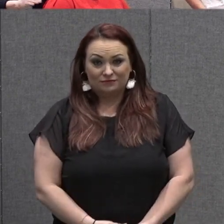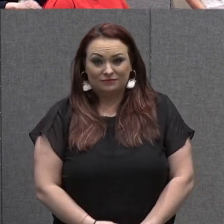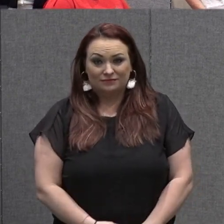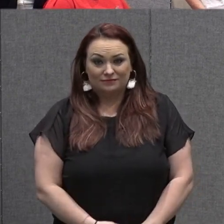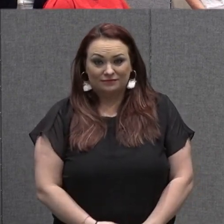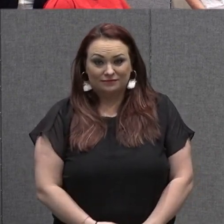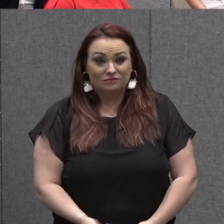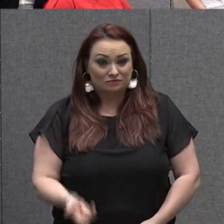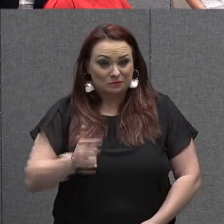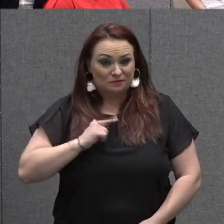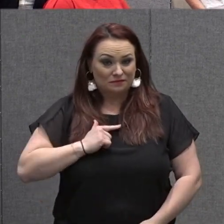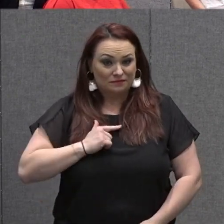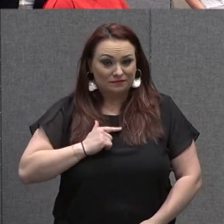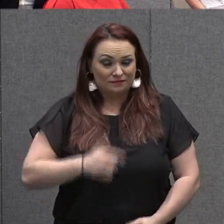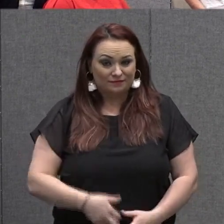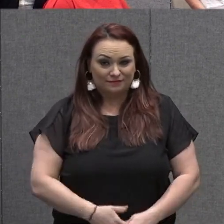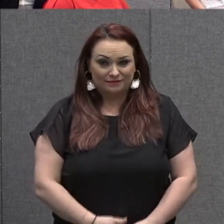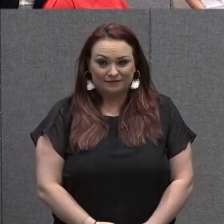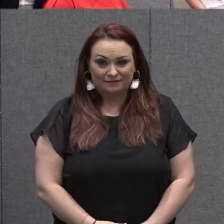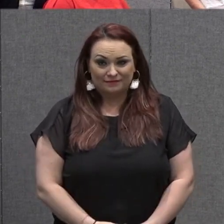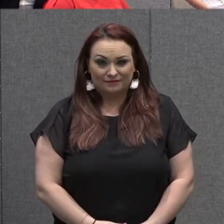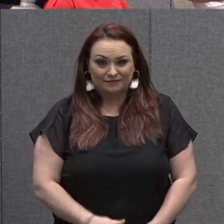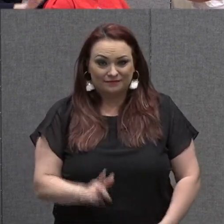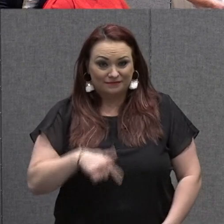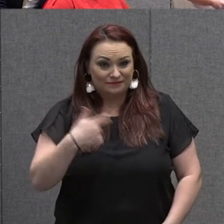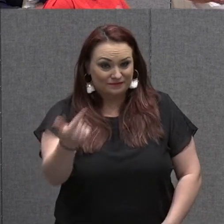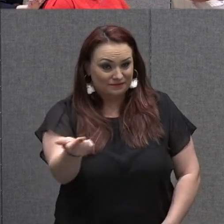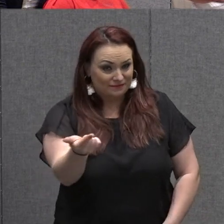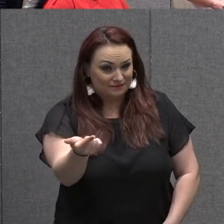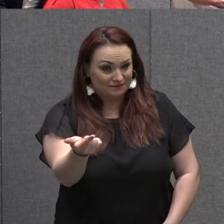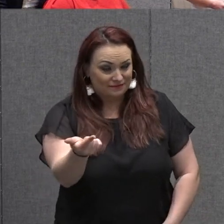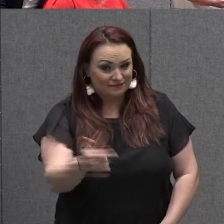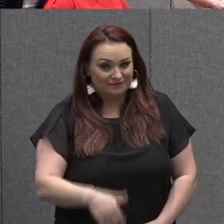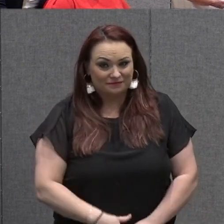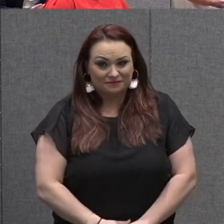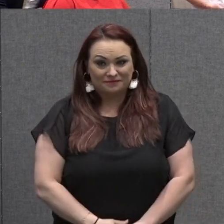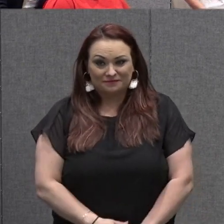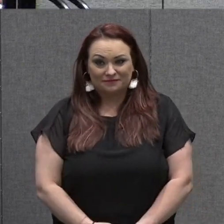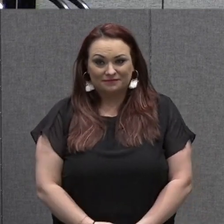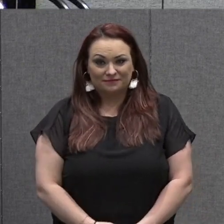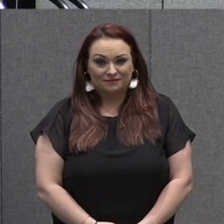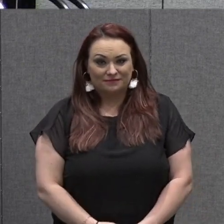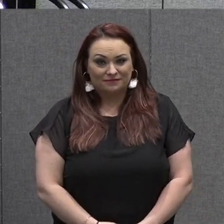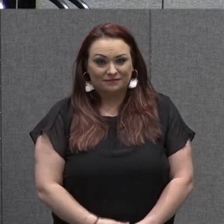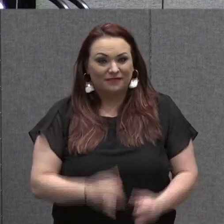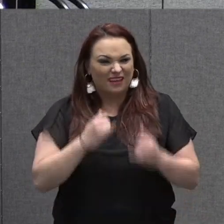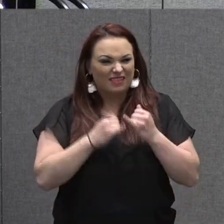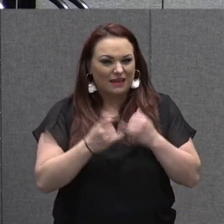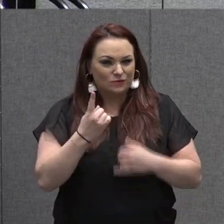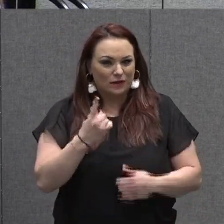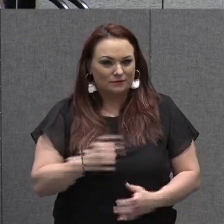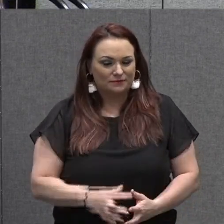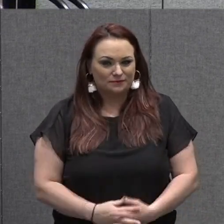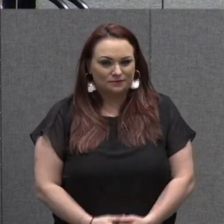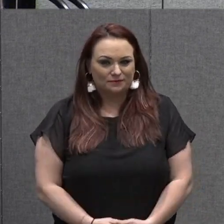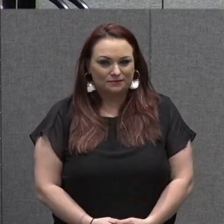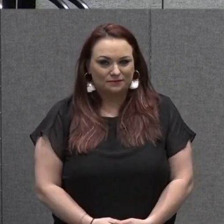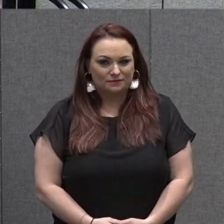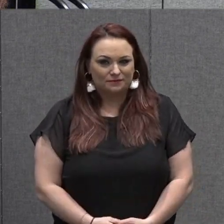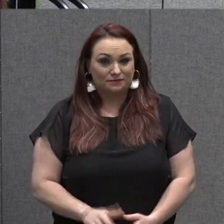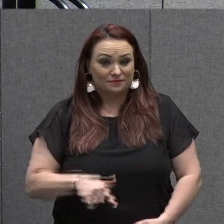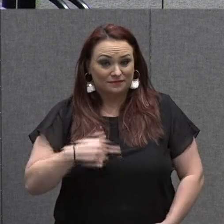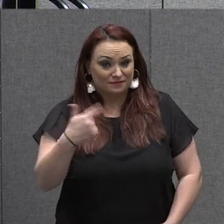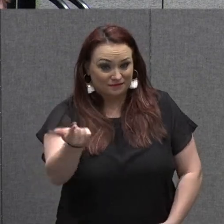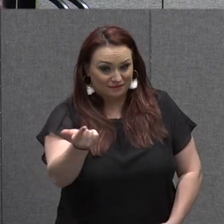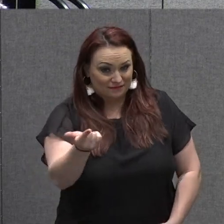My turn. Your turn. Last time. your